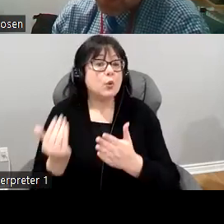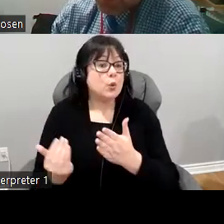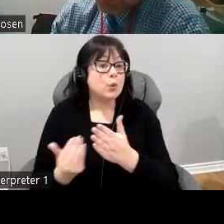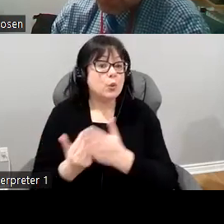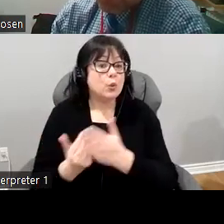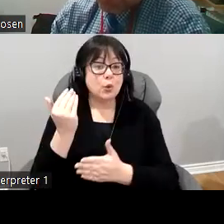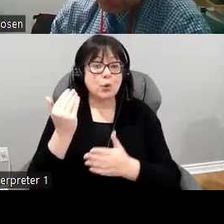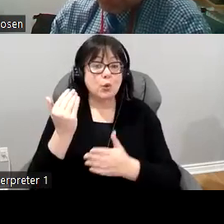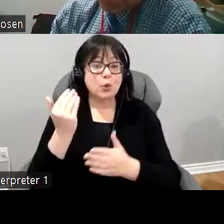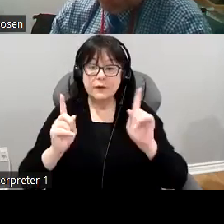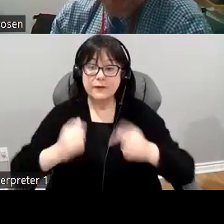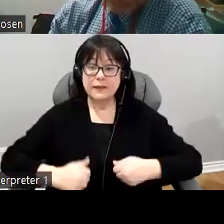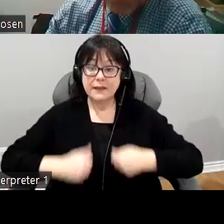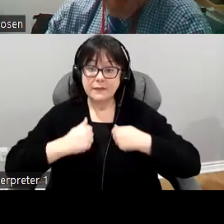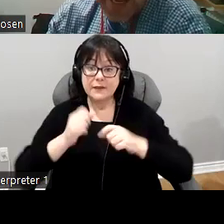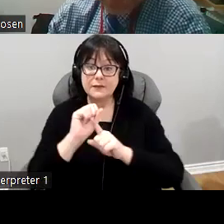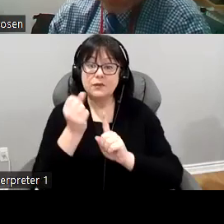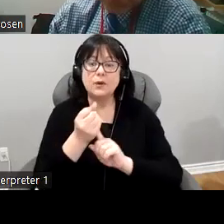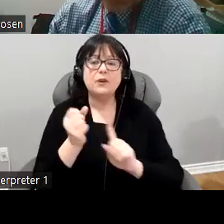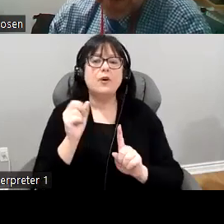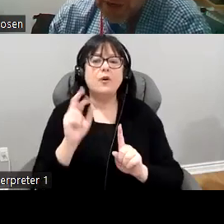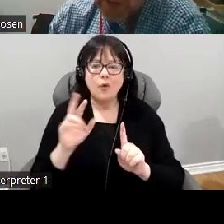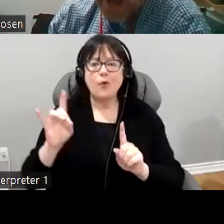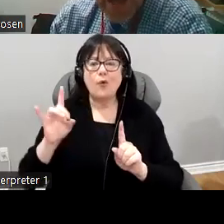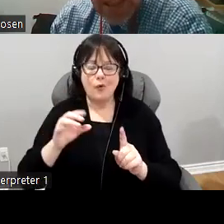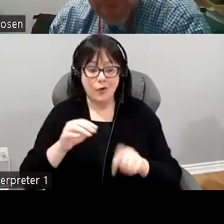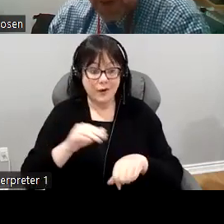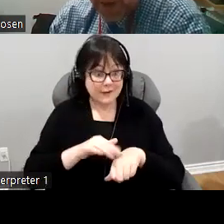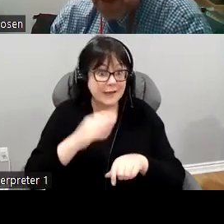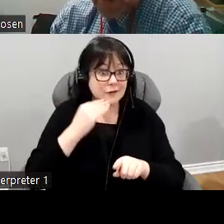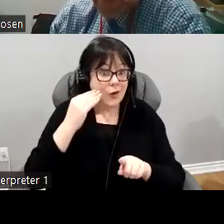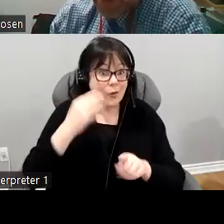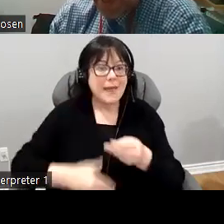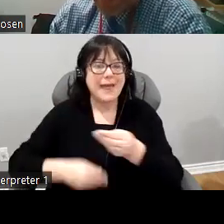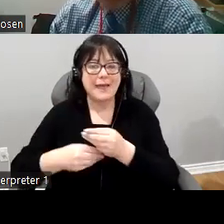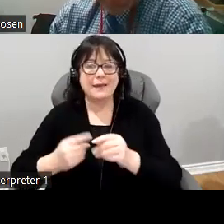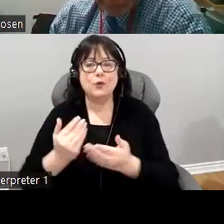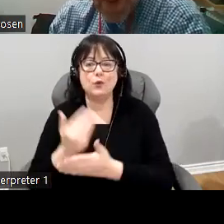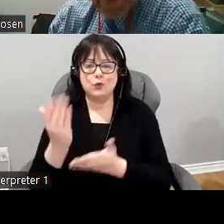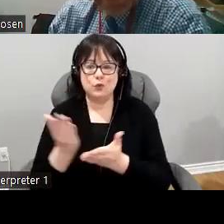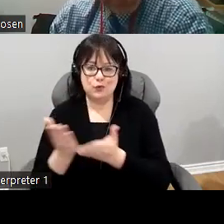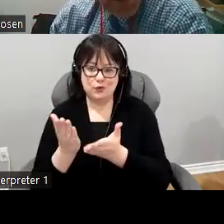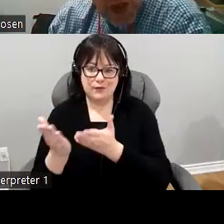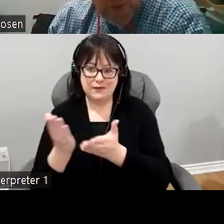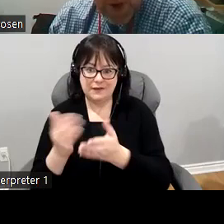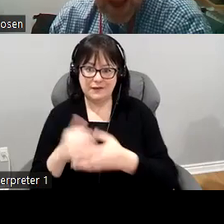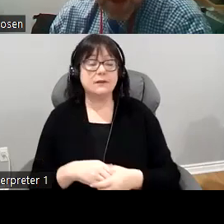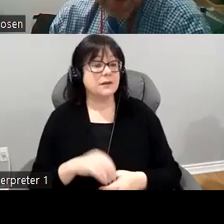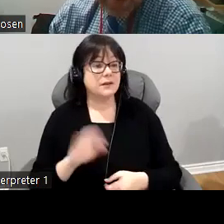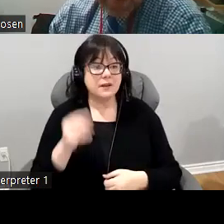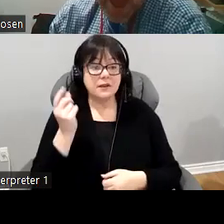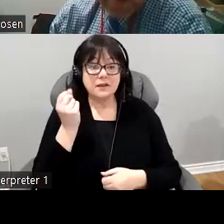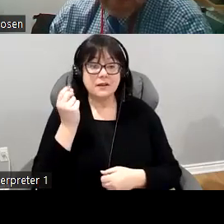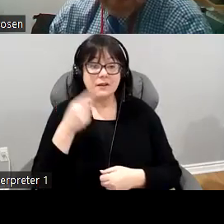services. That just highlights how different the hospital is in its capabilities in a general